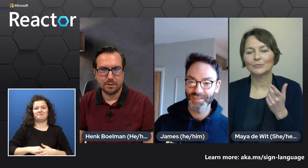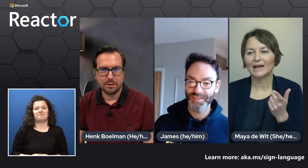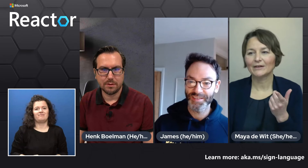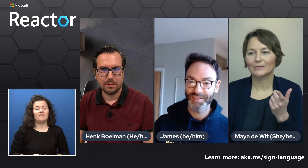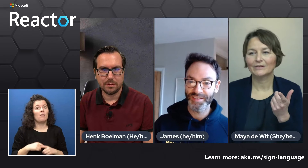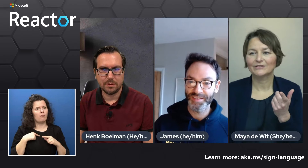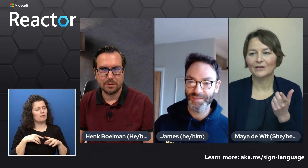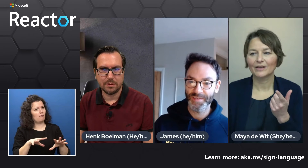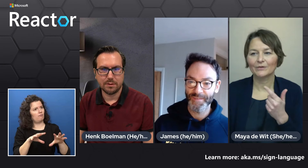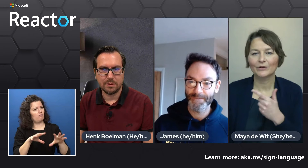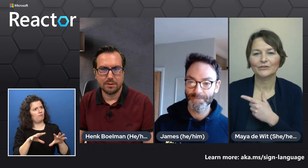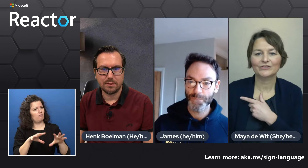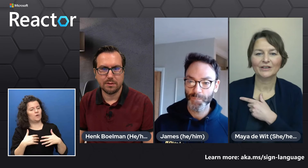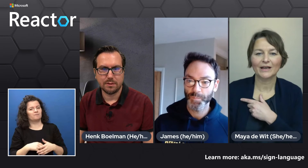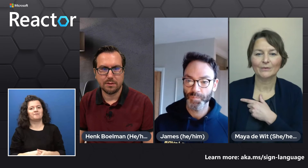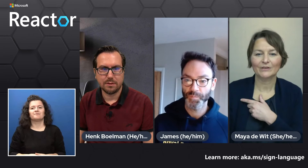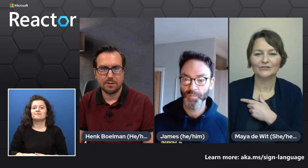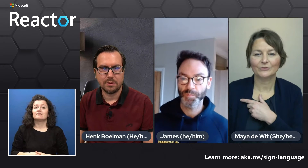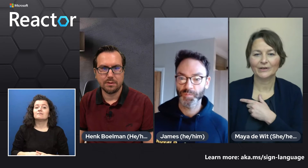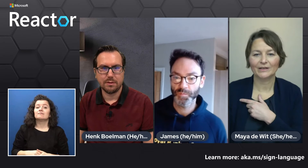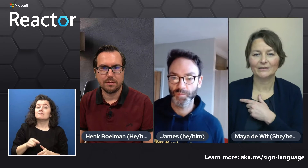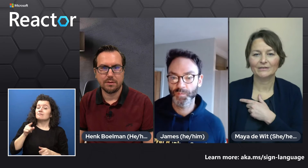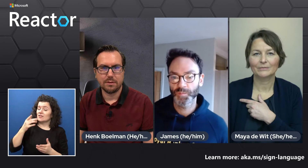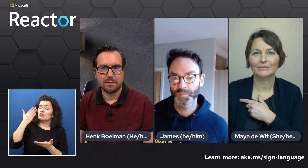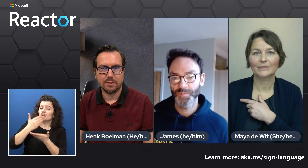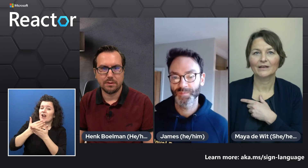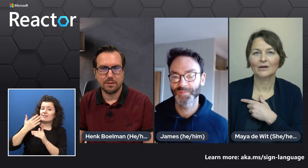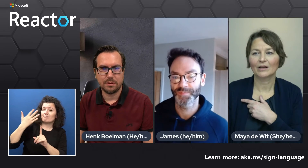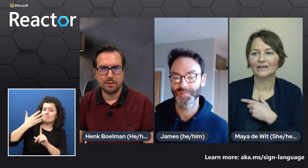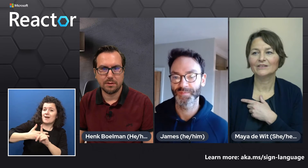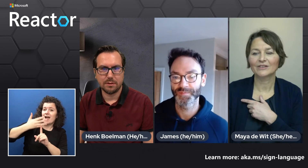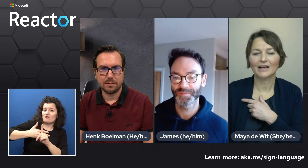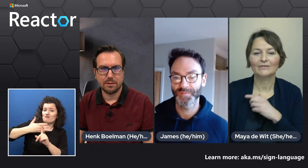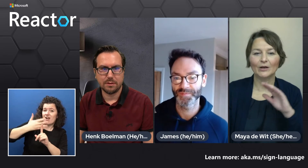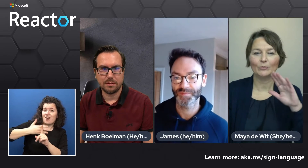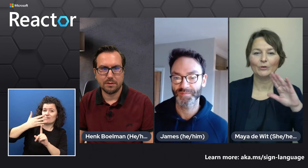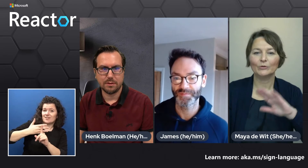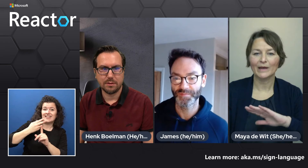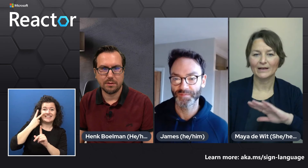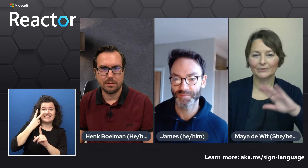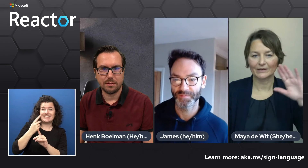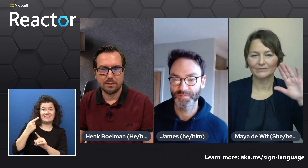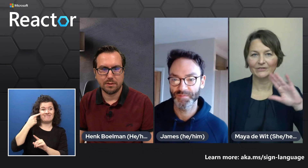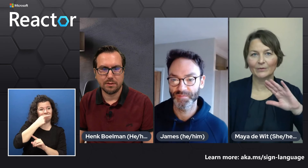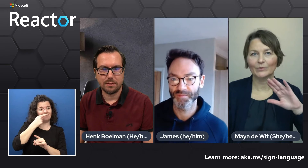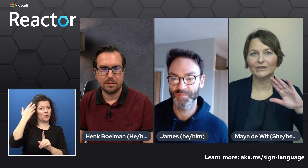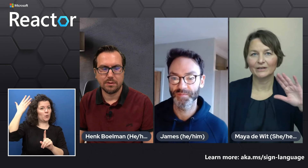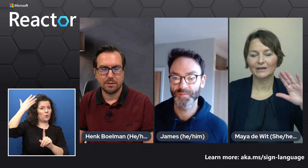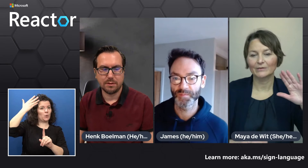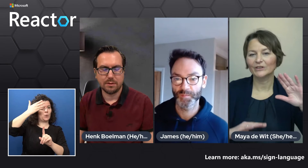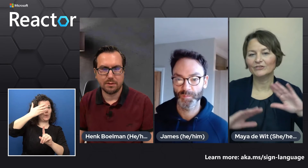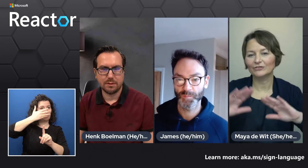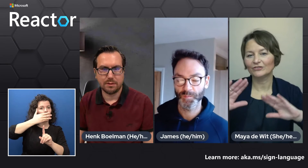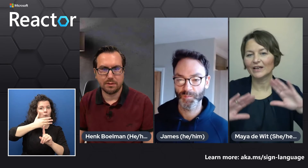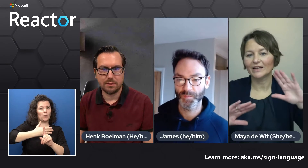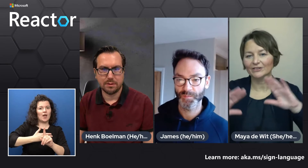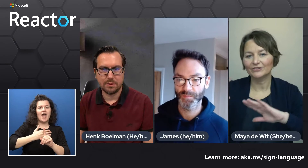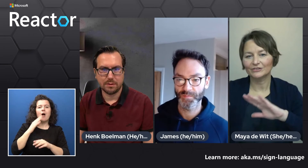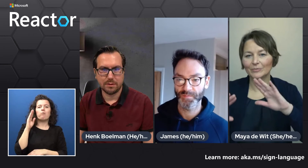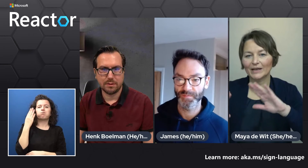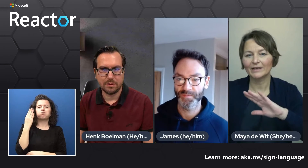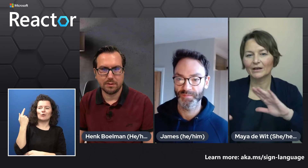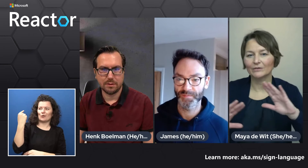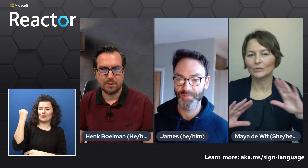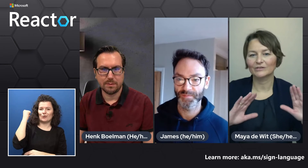Related to backgrounds, I think what you see now on screen, my colleagues, they have now a blue background, and we